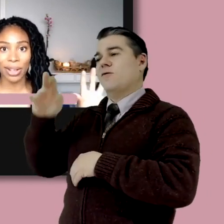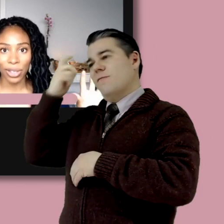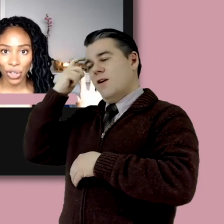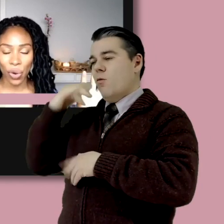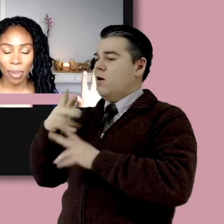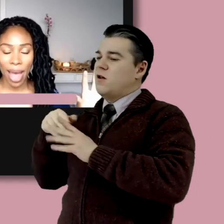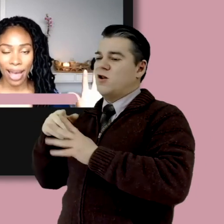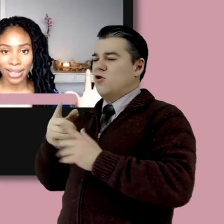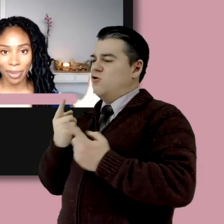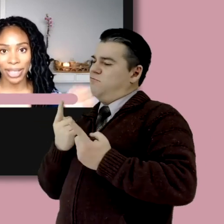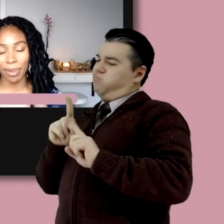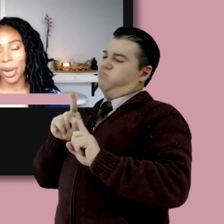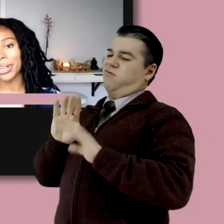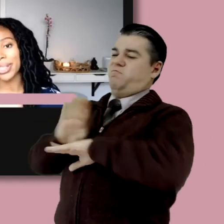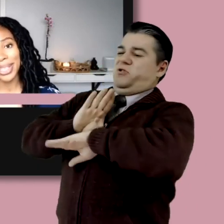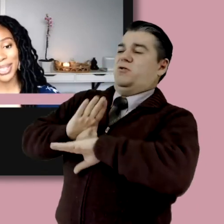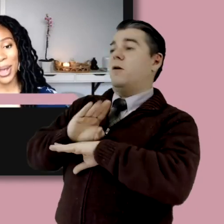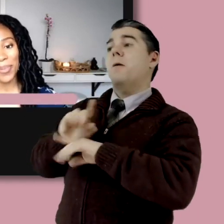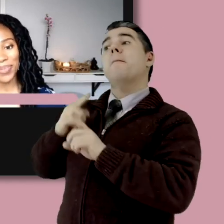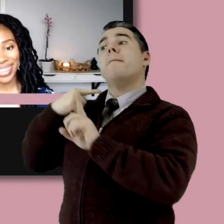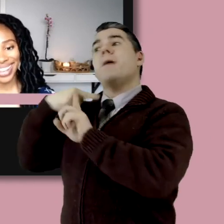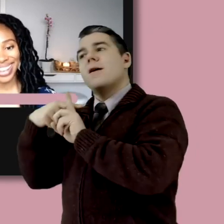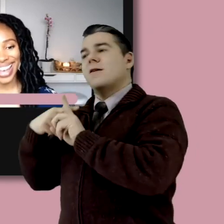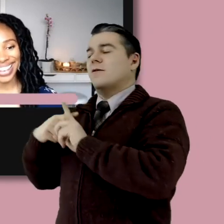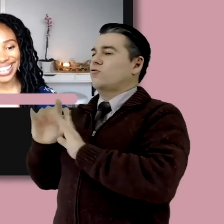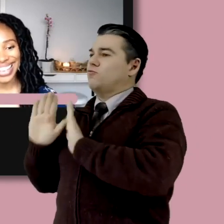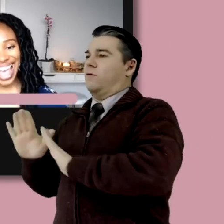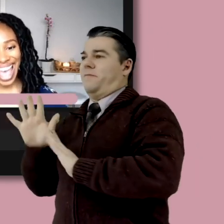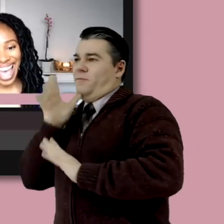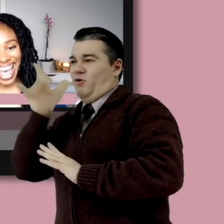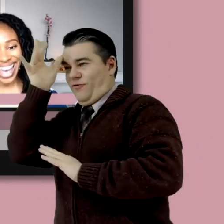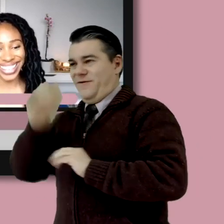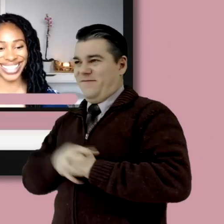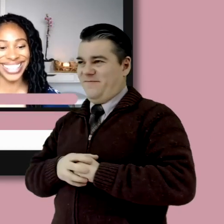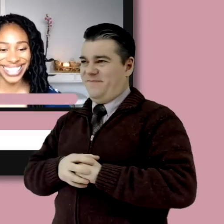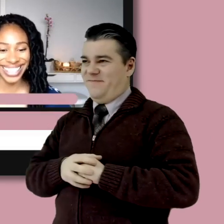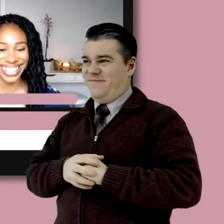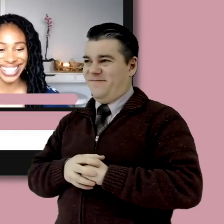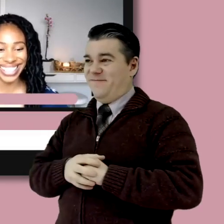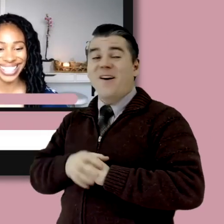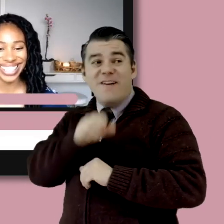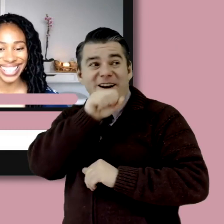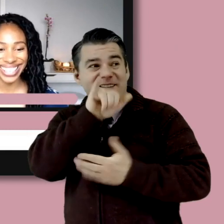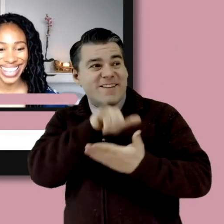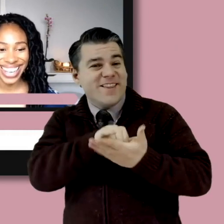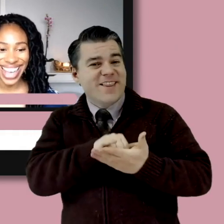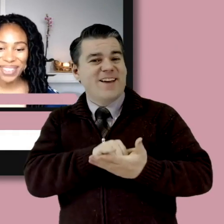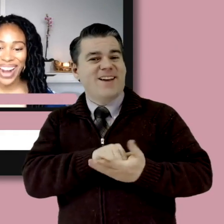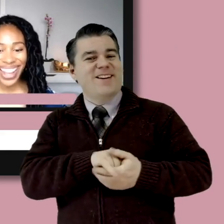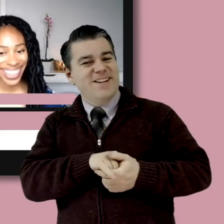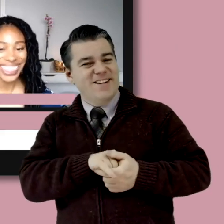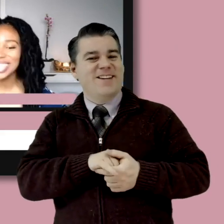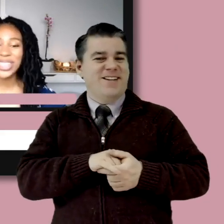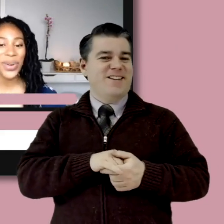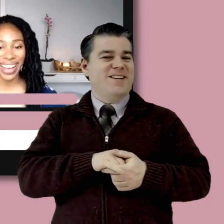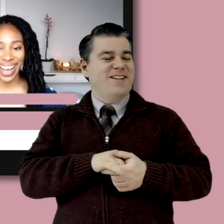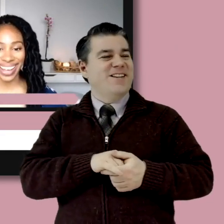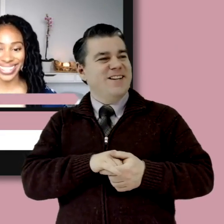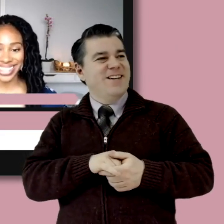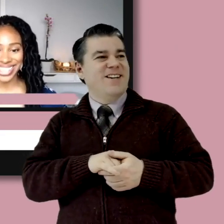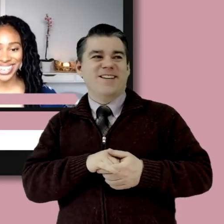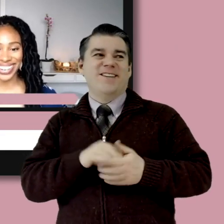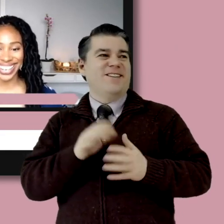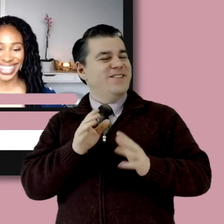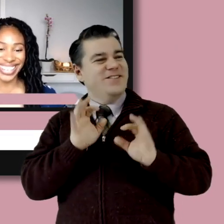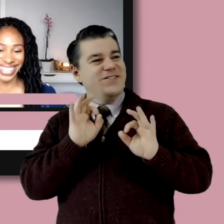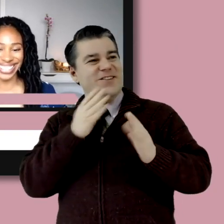and also show up as amazing parents. So. I love that. Yes, building a part just like you. You're sharing the wealth. Let's do it, guys.